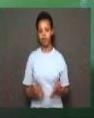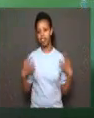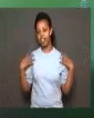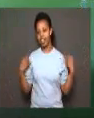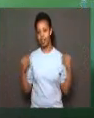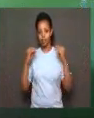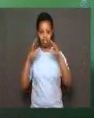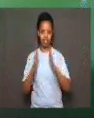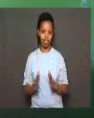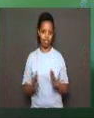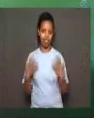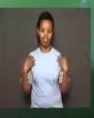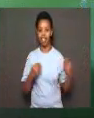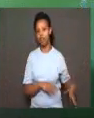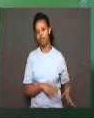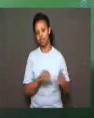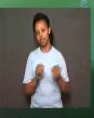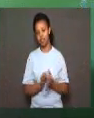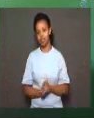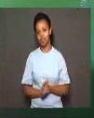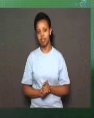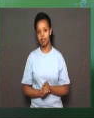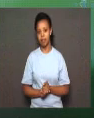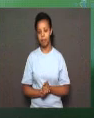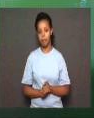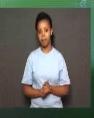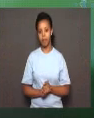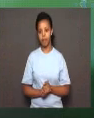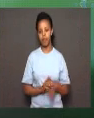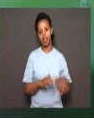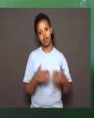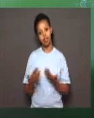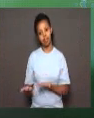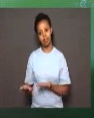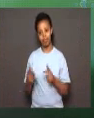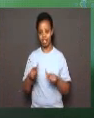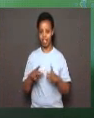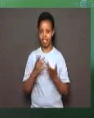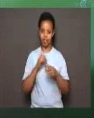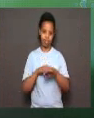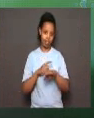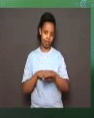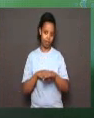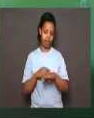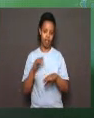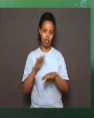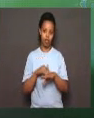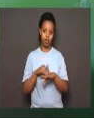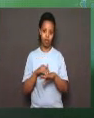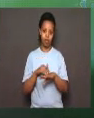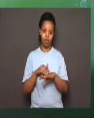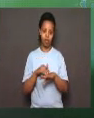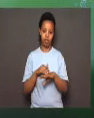Hello, teacher. Hello, students. Welcome to today's lesson on conducting